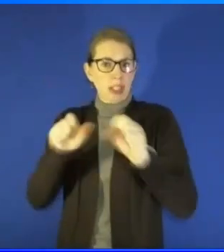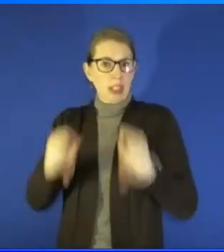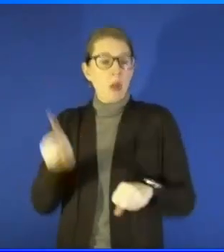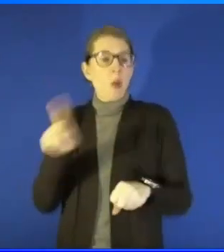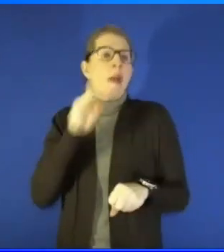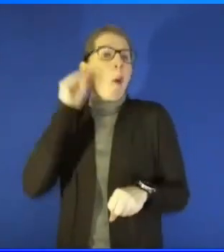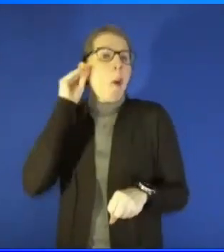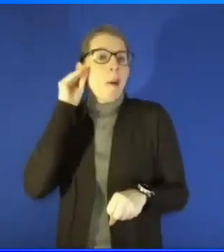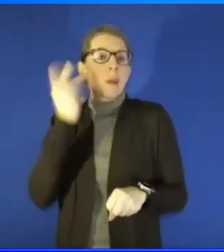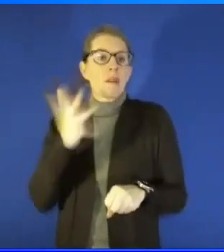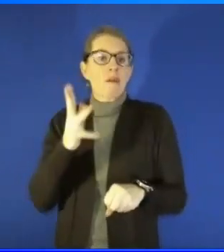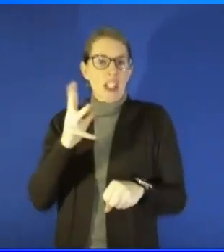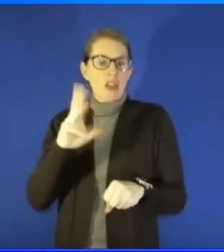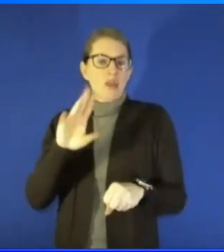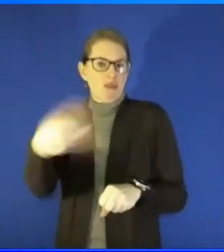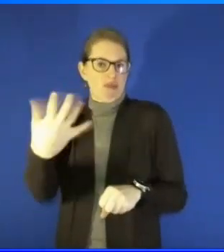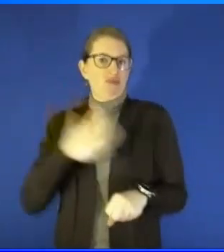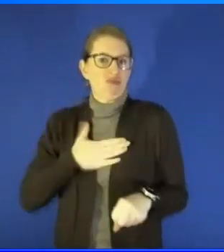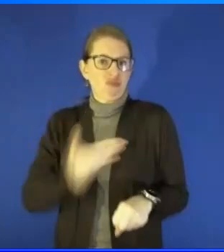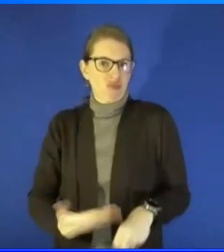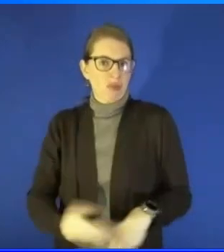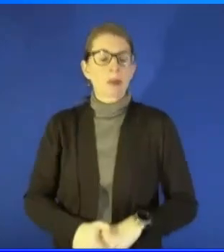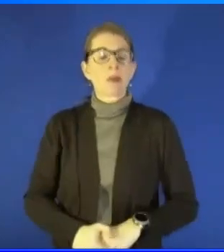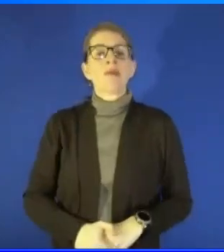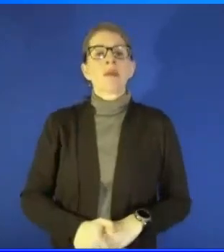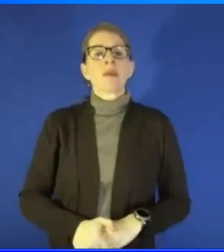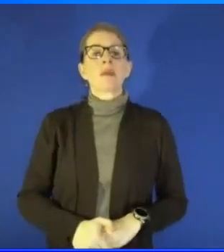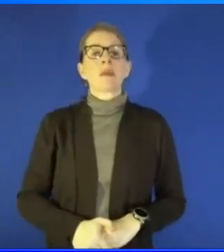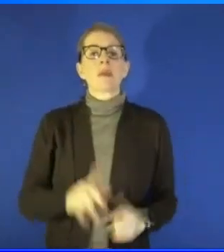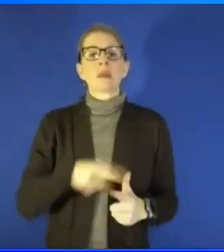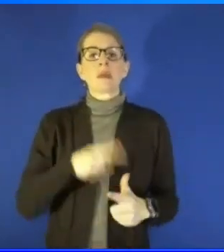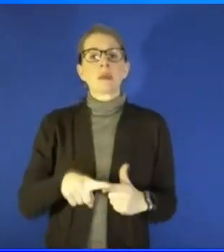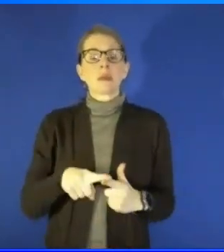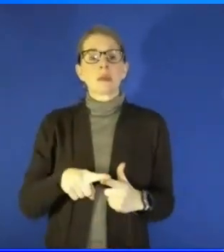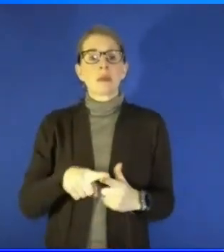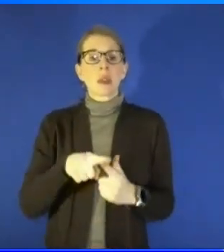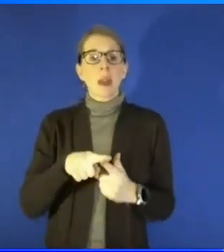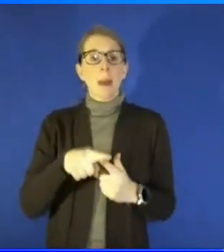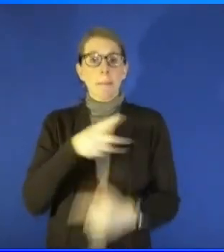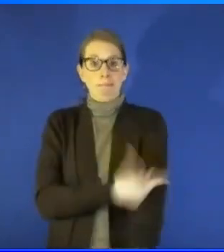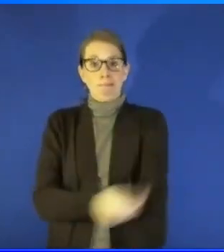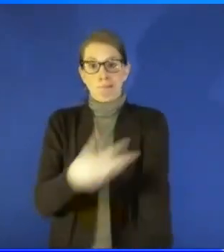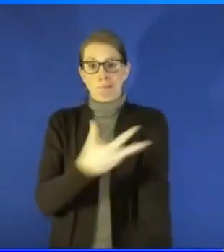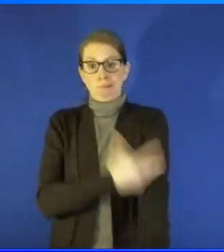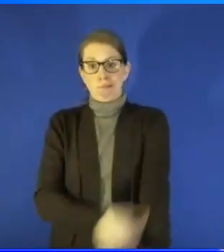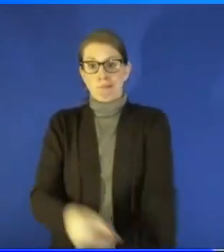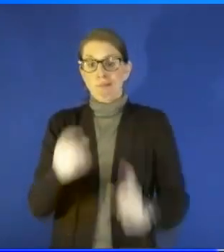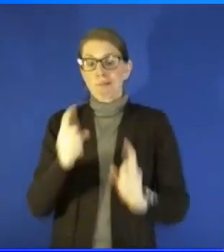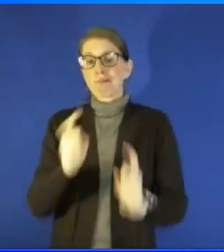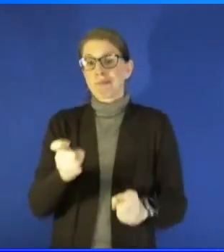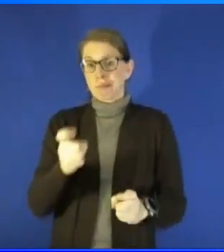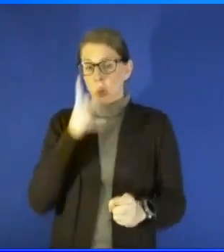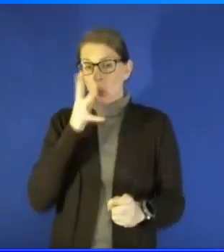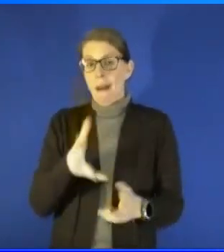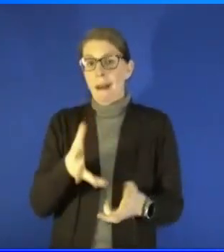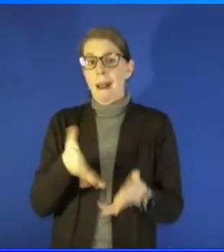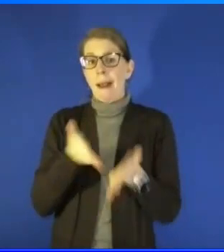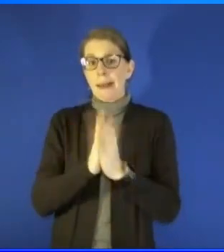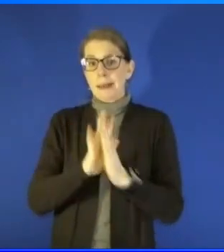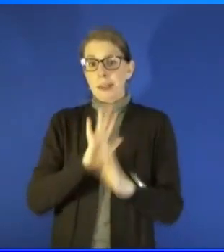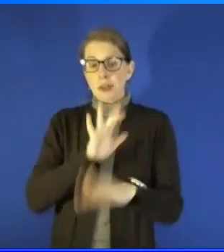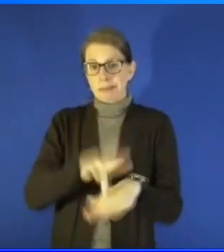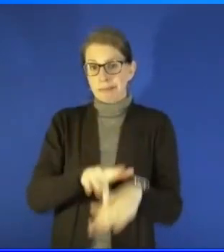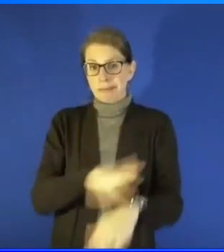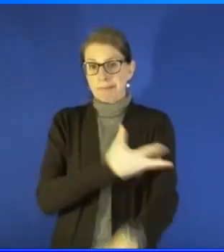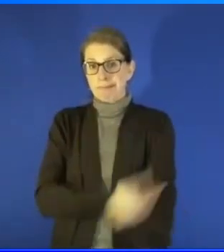given consent. And then there is some blood work that we're going to be asking for to come on site to contribute that blood